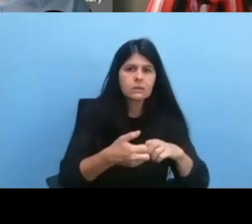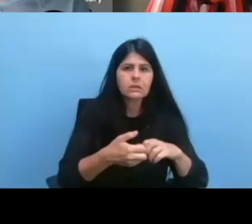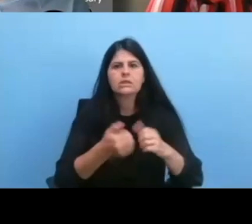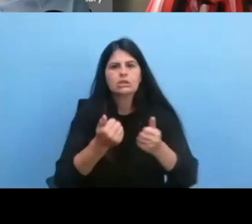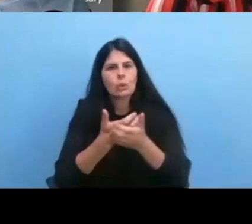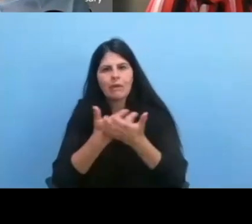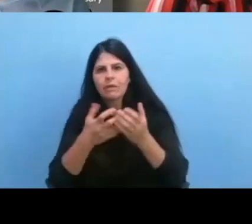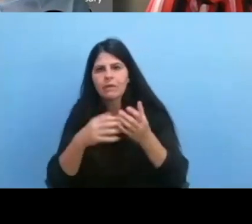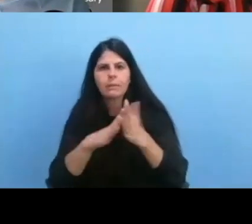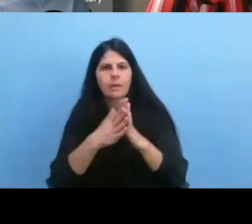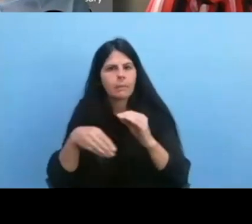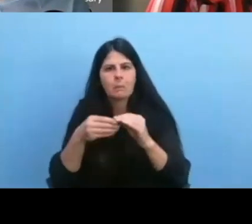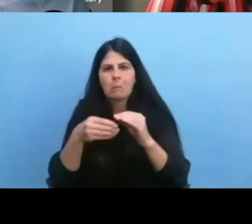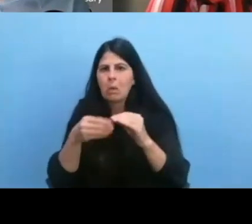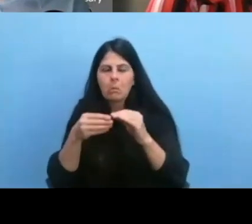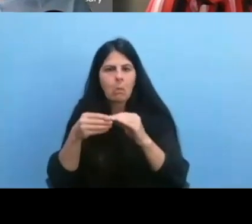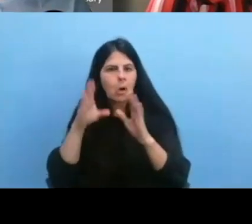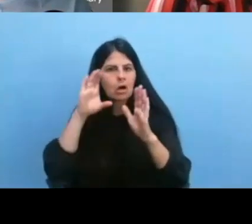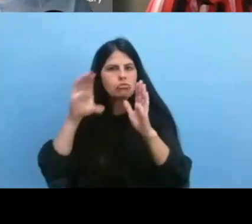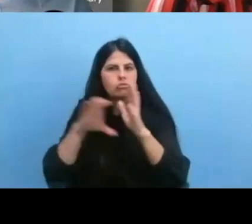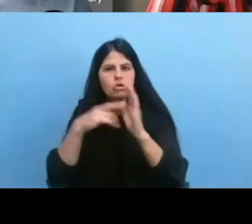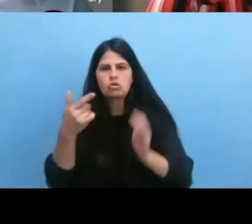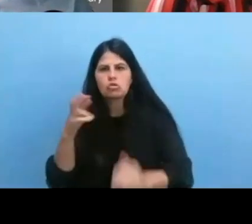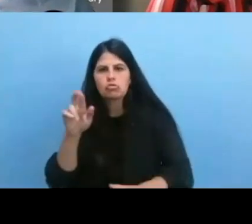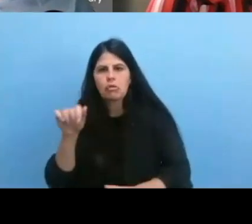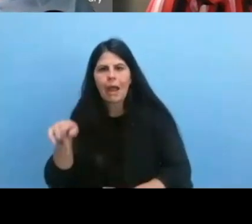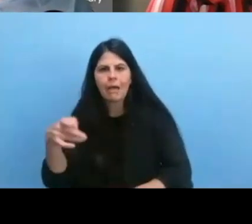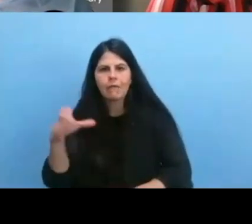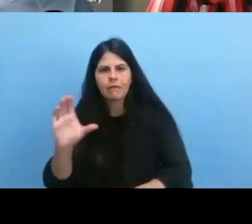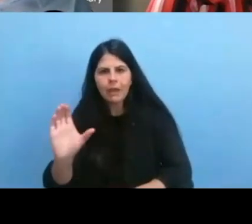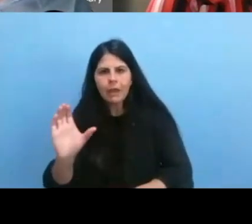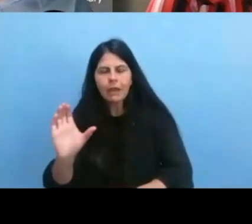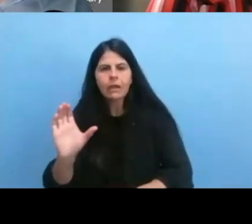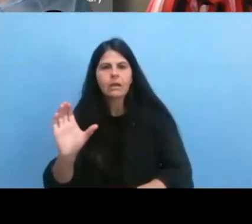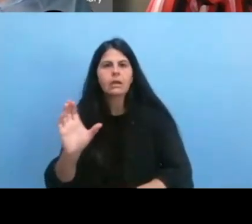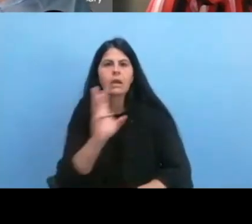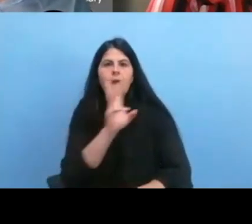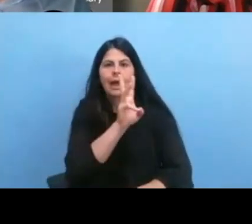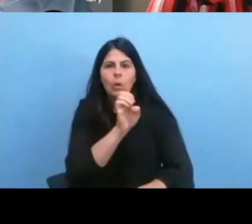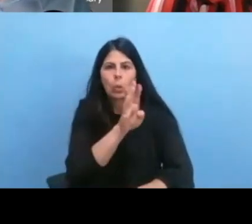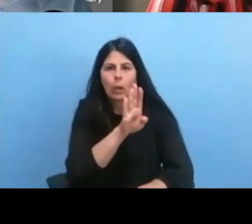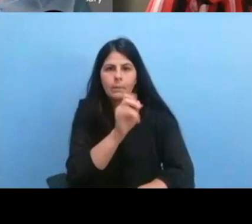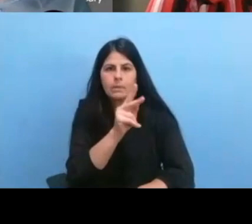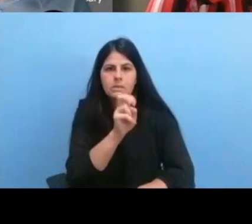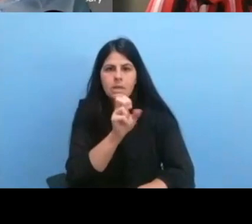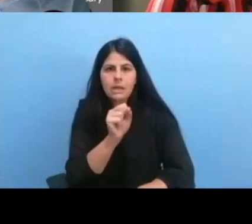in terms of, graphical interfaces and websites that look really pretty,